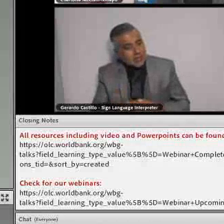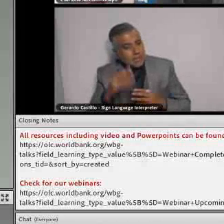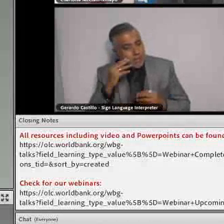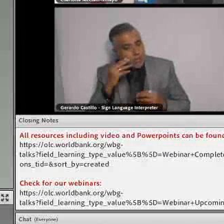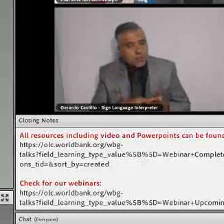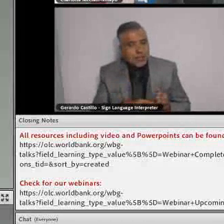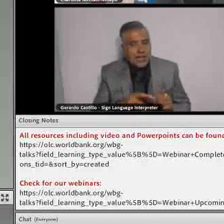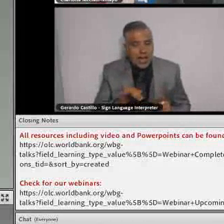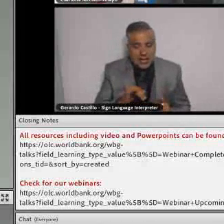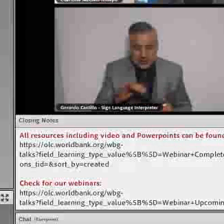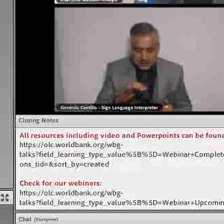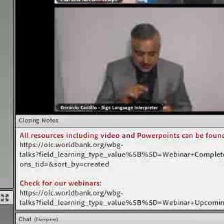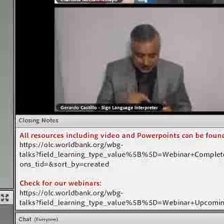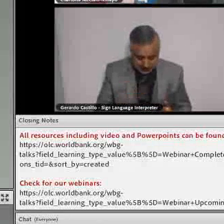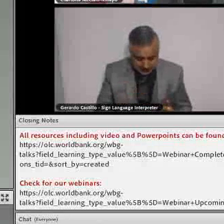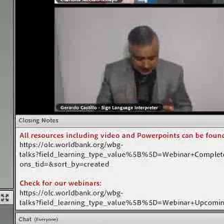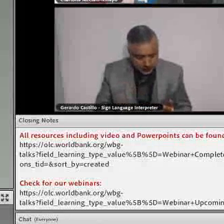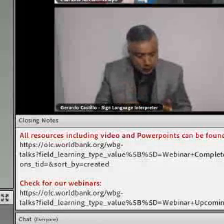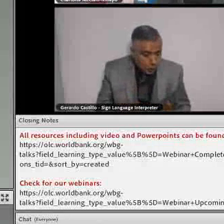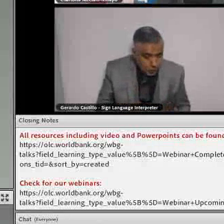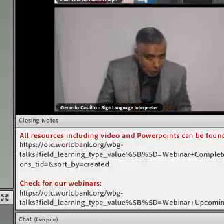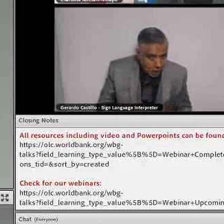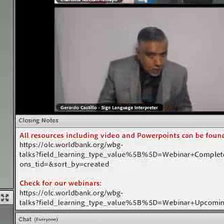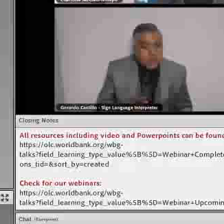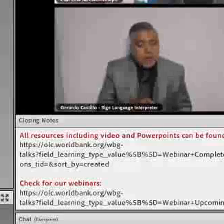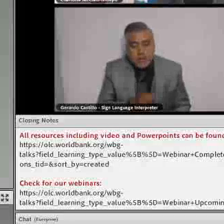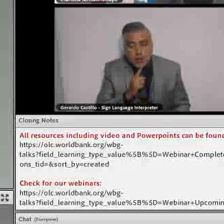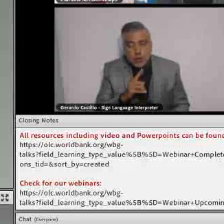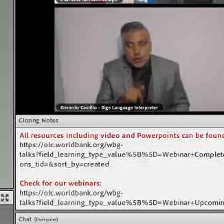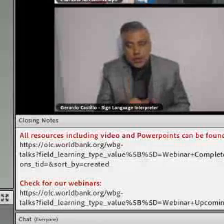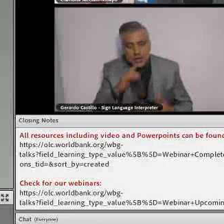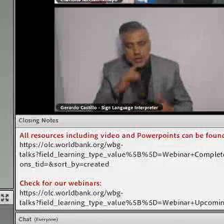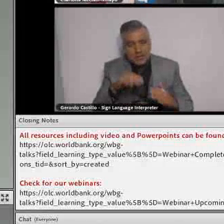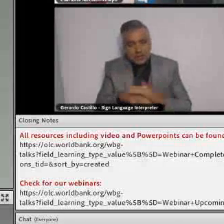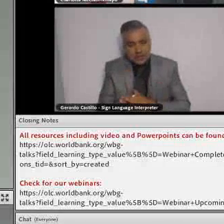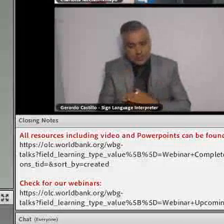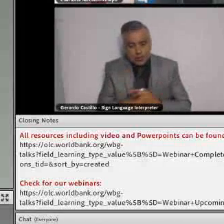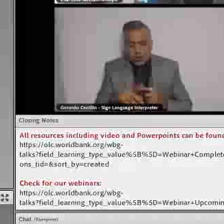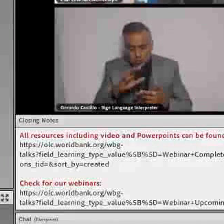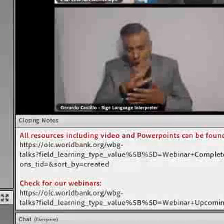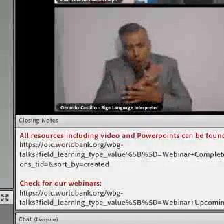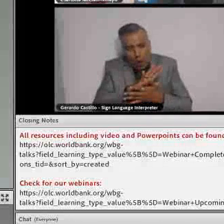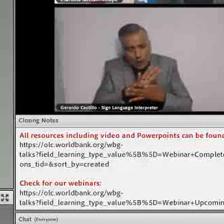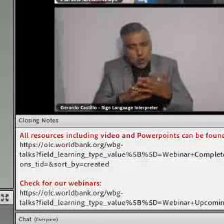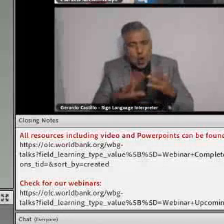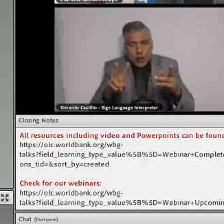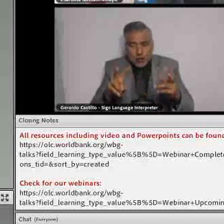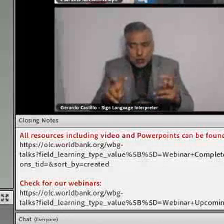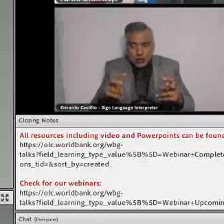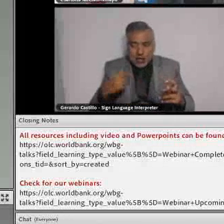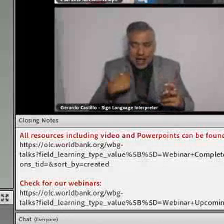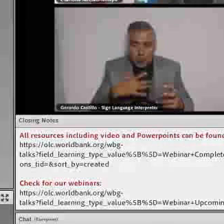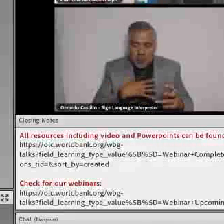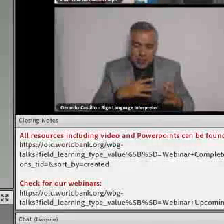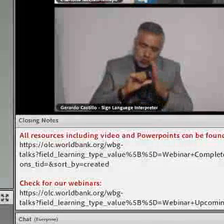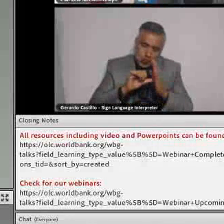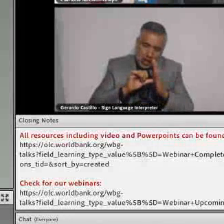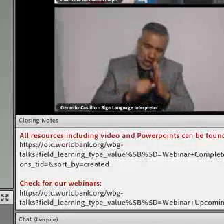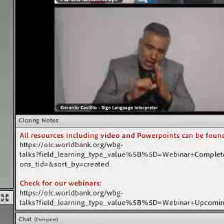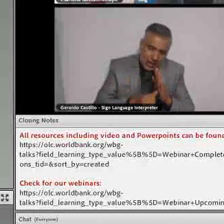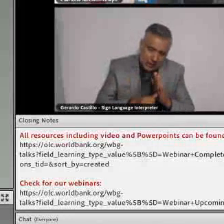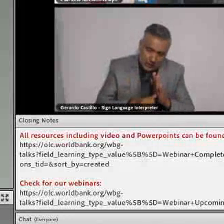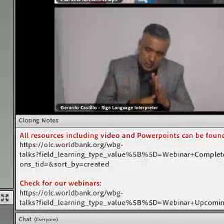ICT or not, but making sure that that's accessible. So those would be some of the issues that I would like to highlight. And